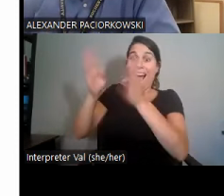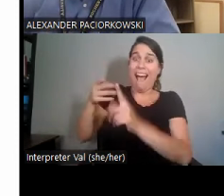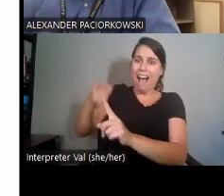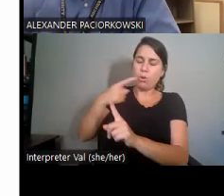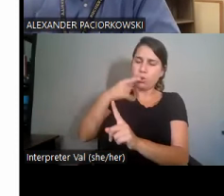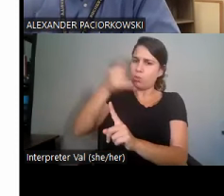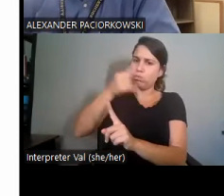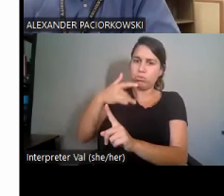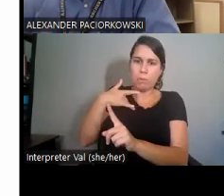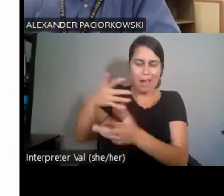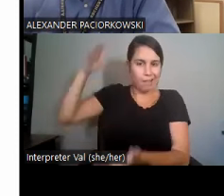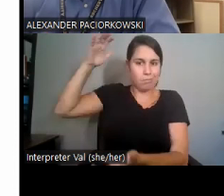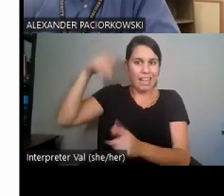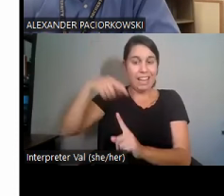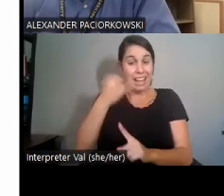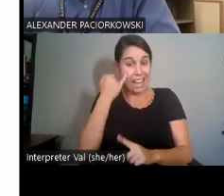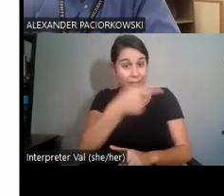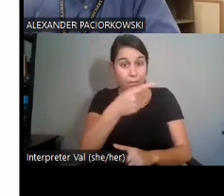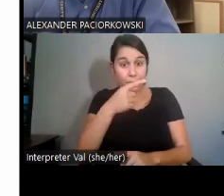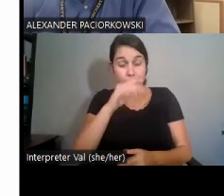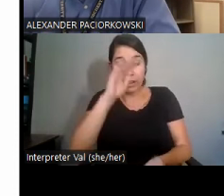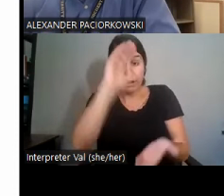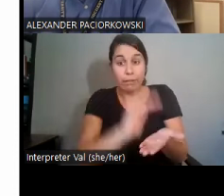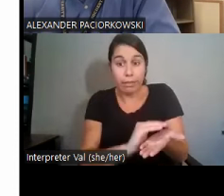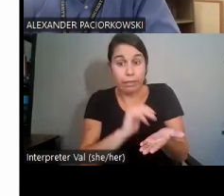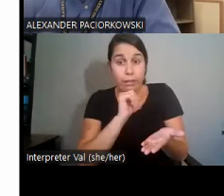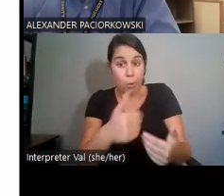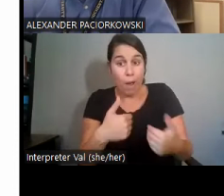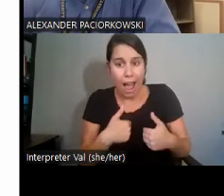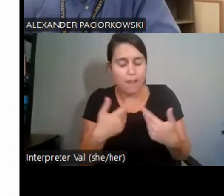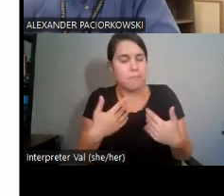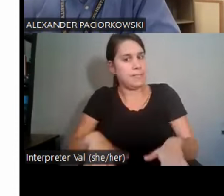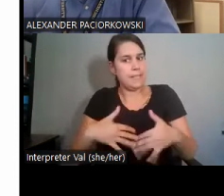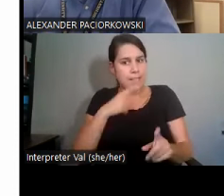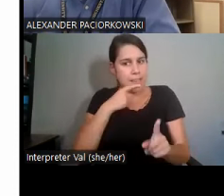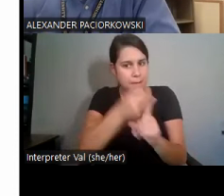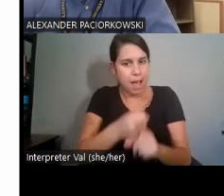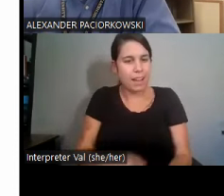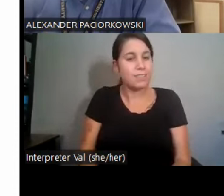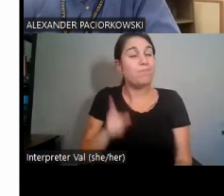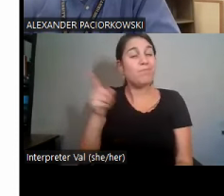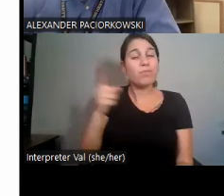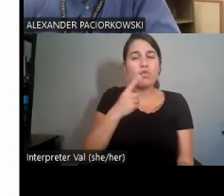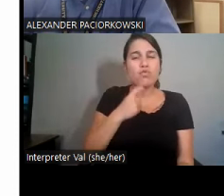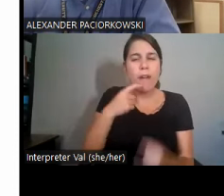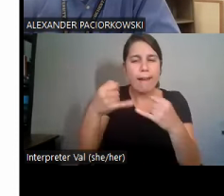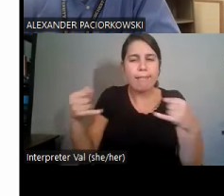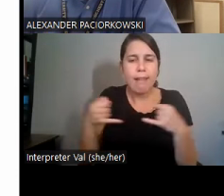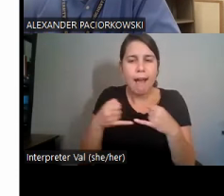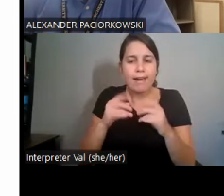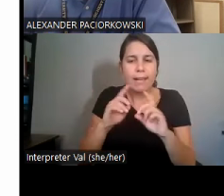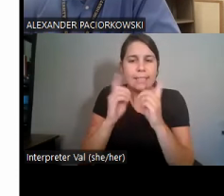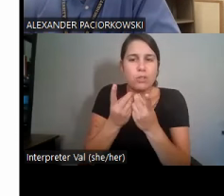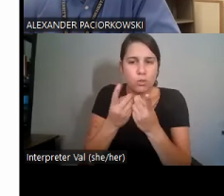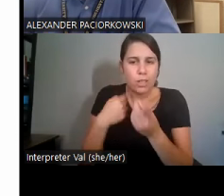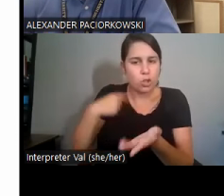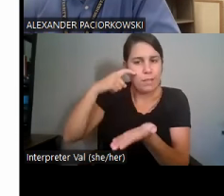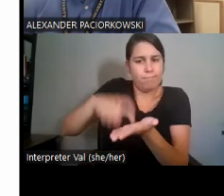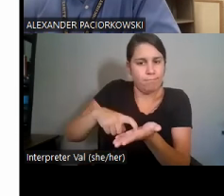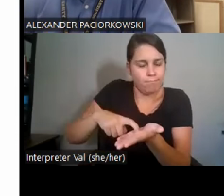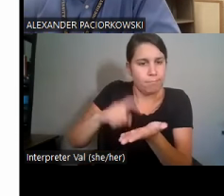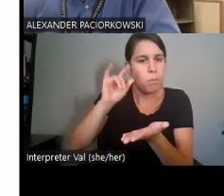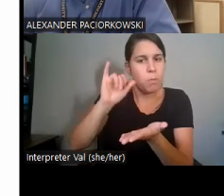This is a map of our hometown, Rochester, showing some of the red line districts where these restrictive covenants were